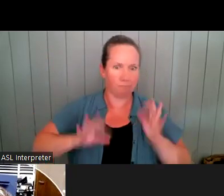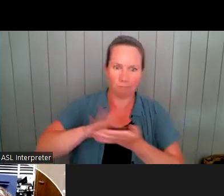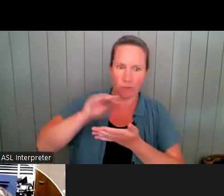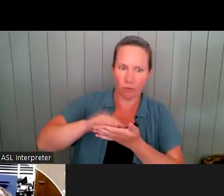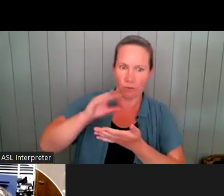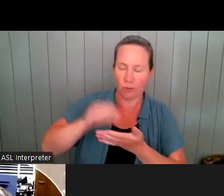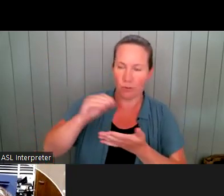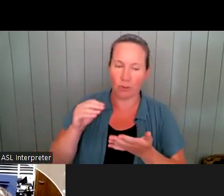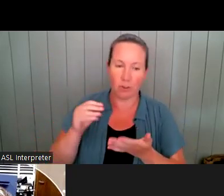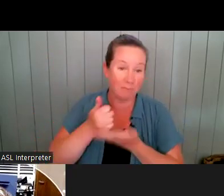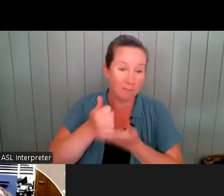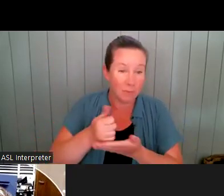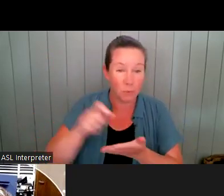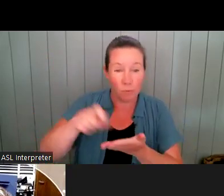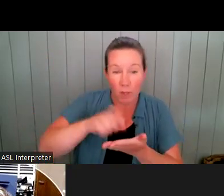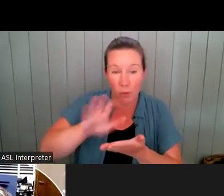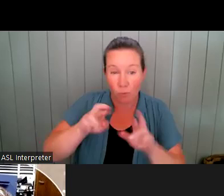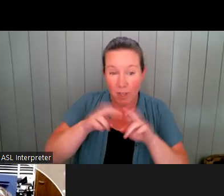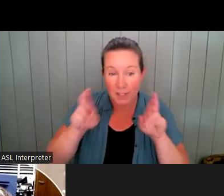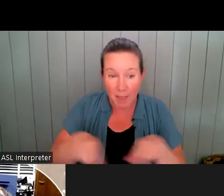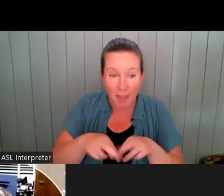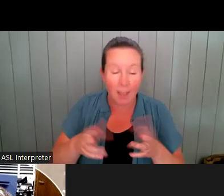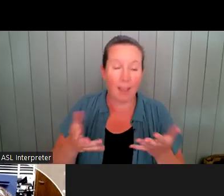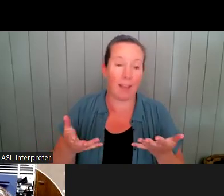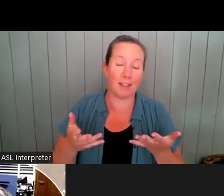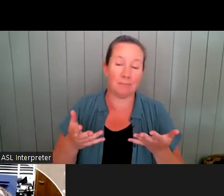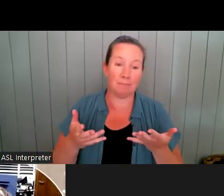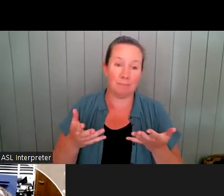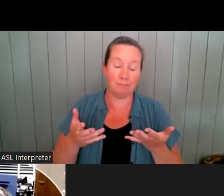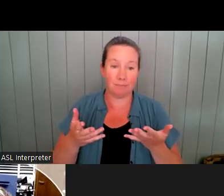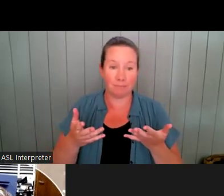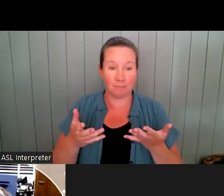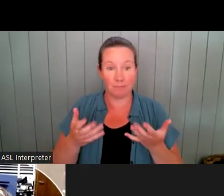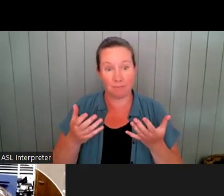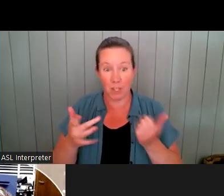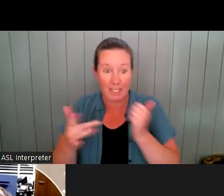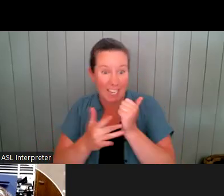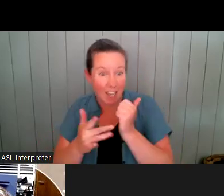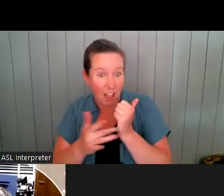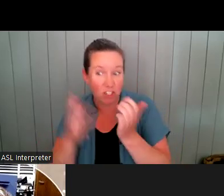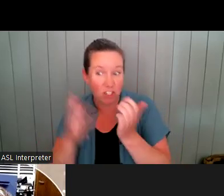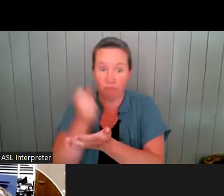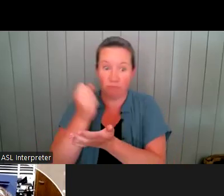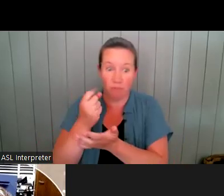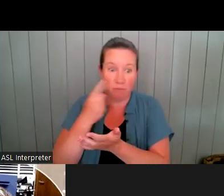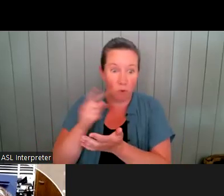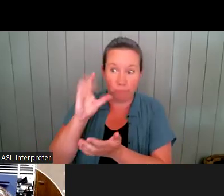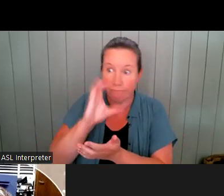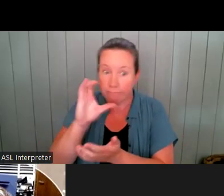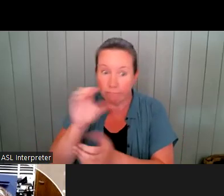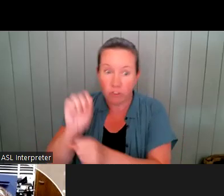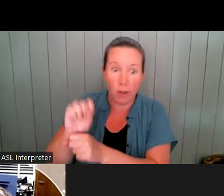write your resume. We're going to talk about the role of technology as you prepare